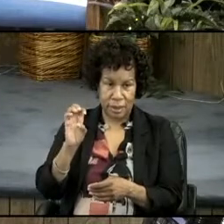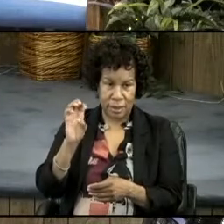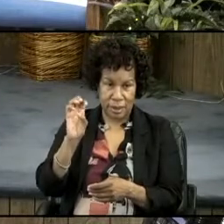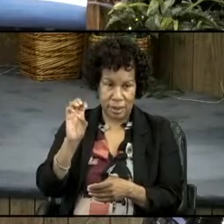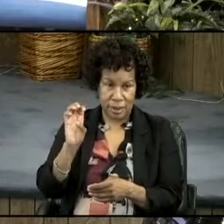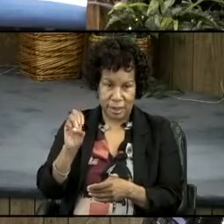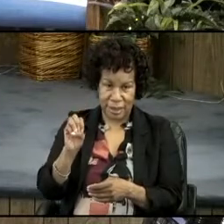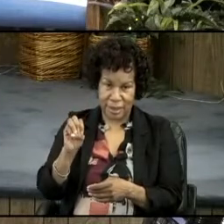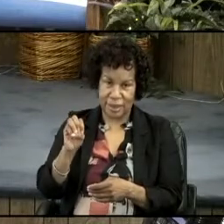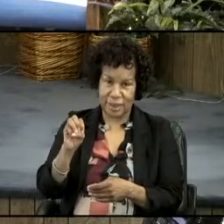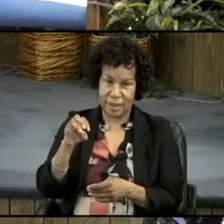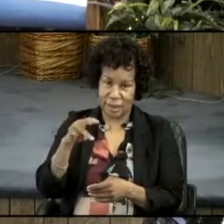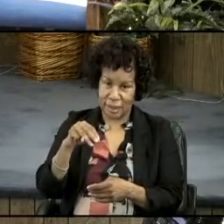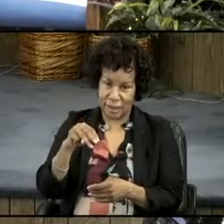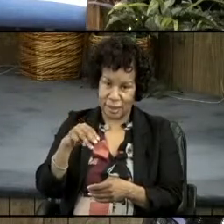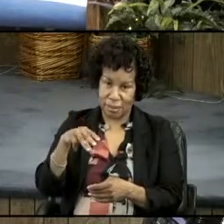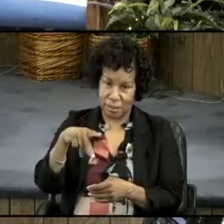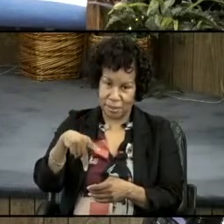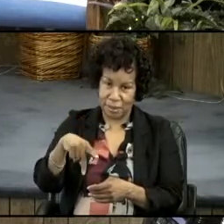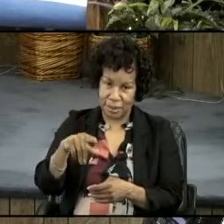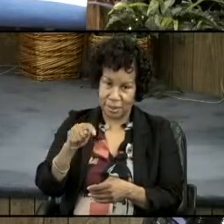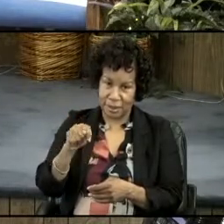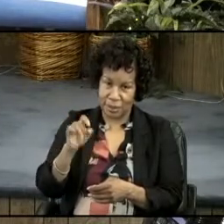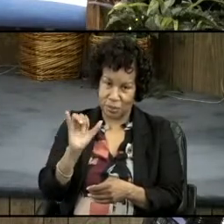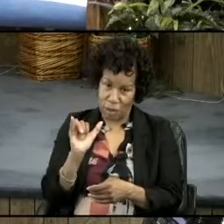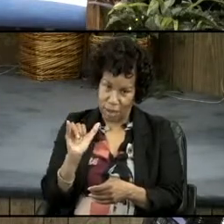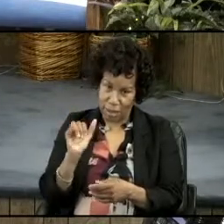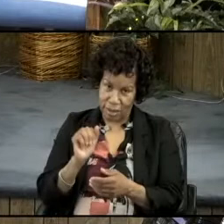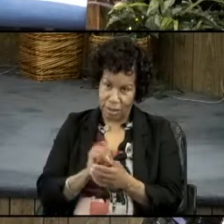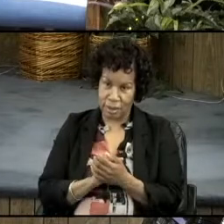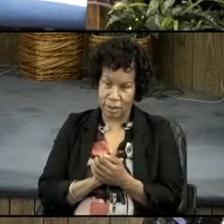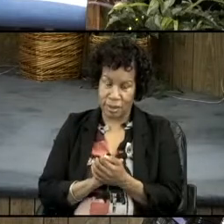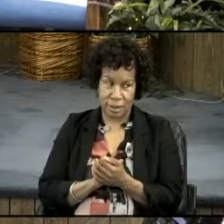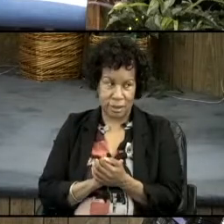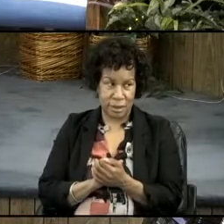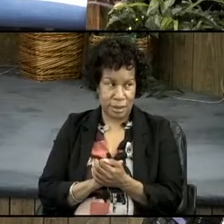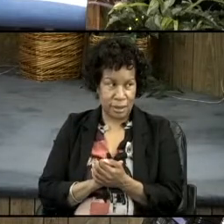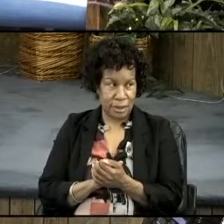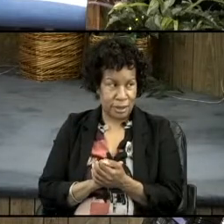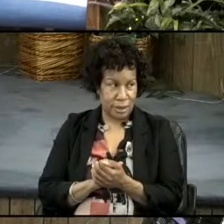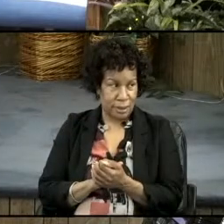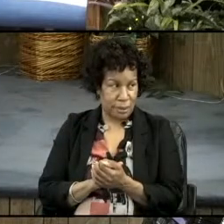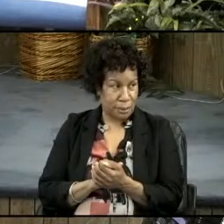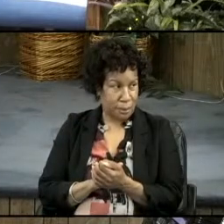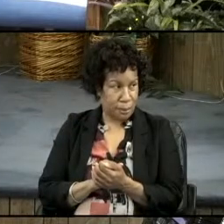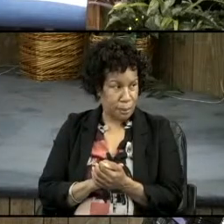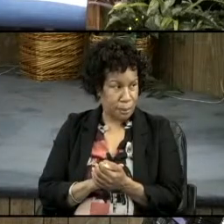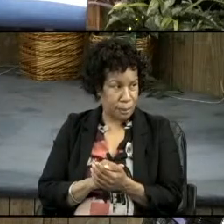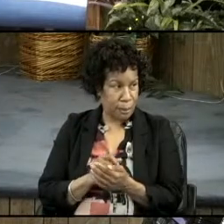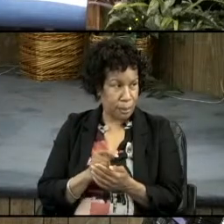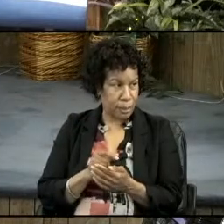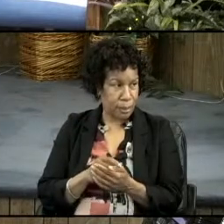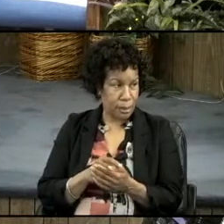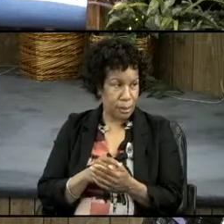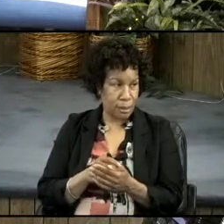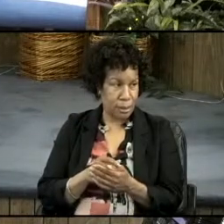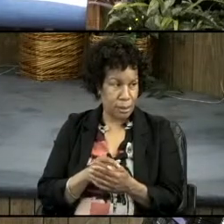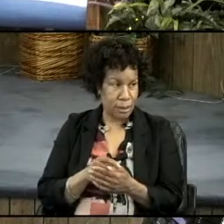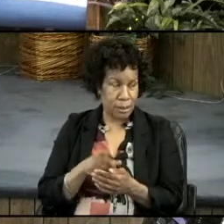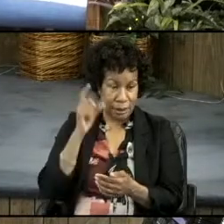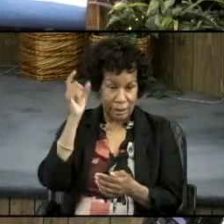It's the worst thing. The worst nightmare in your life is to be exposed that I'm a tear. So what I got to do, I got to hide.